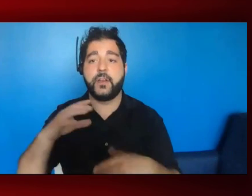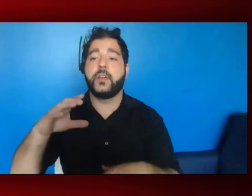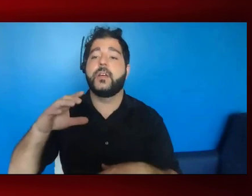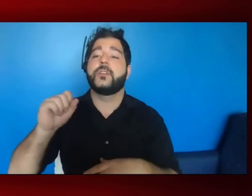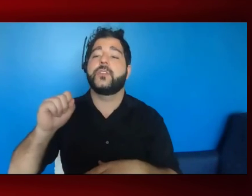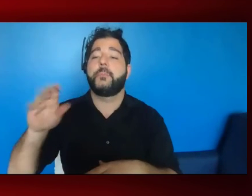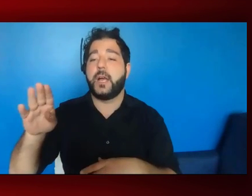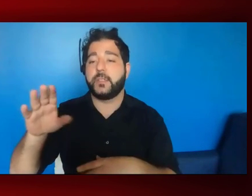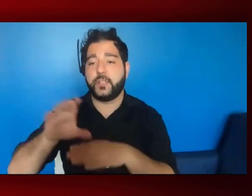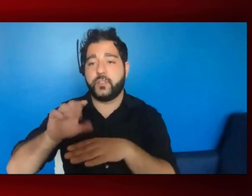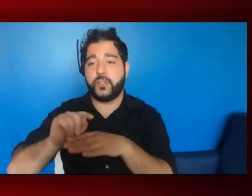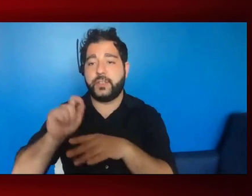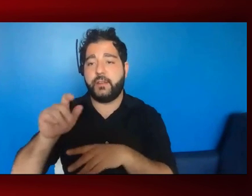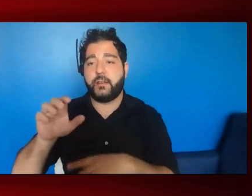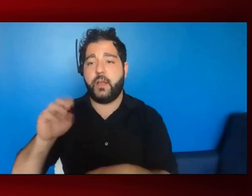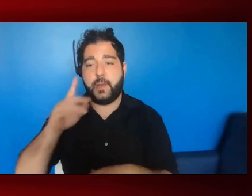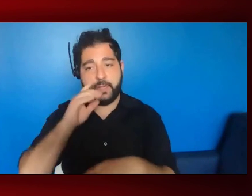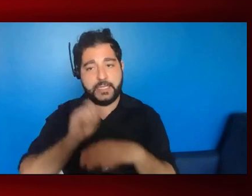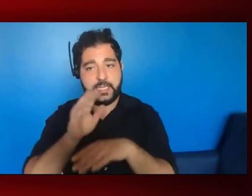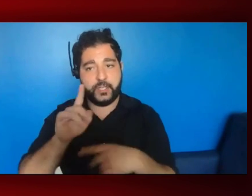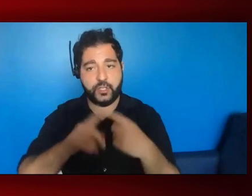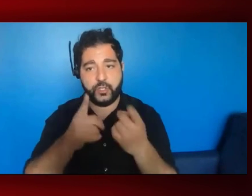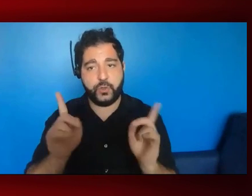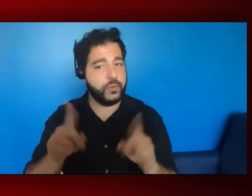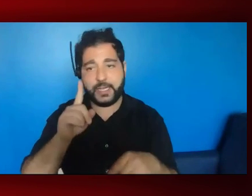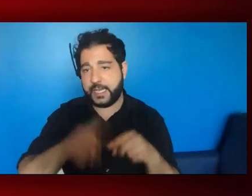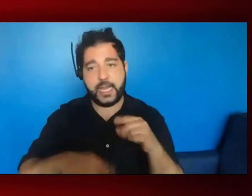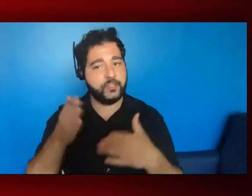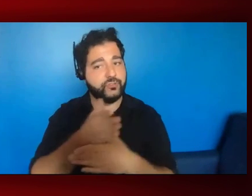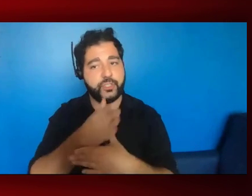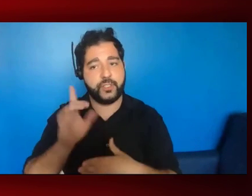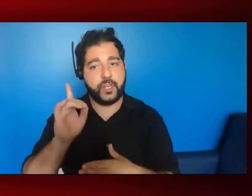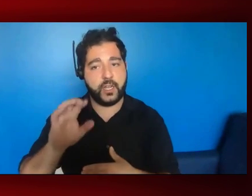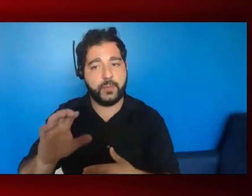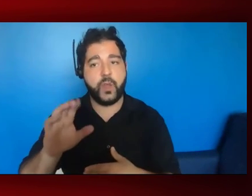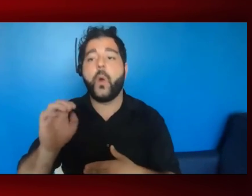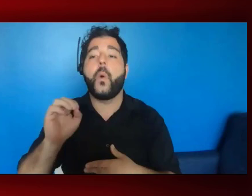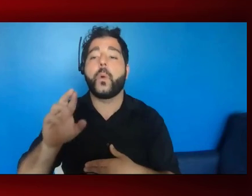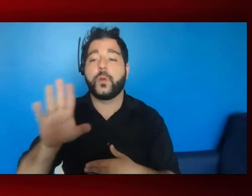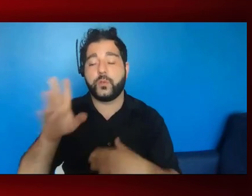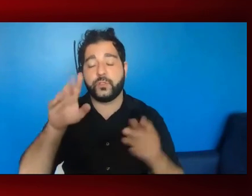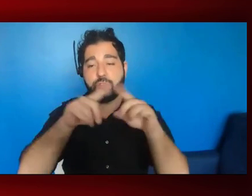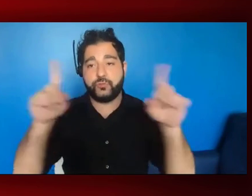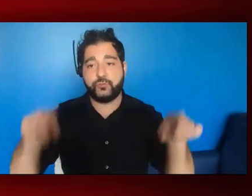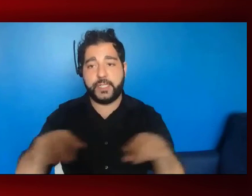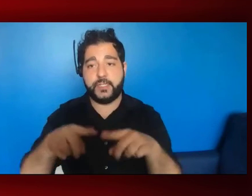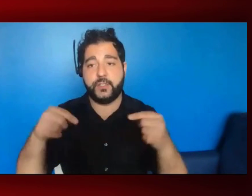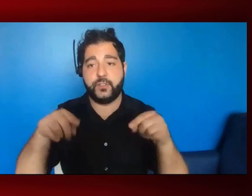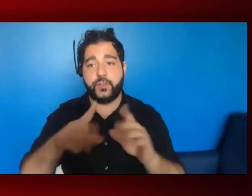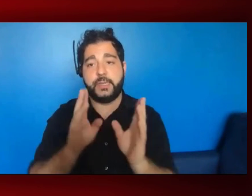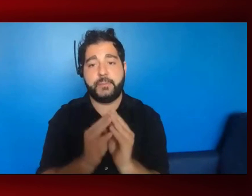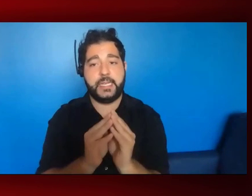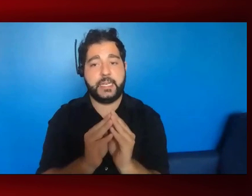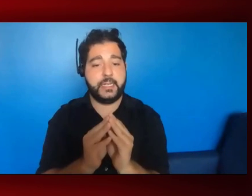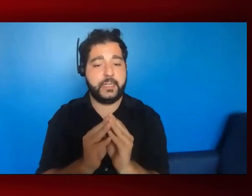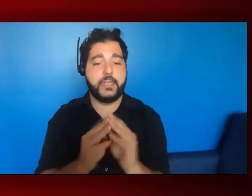kush@soapboxconsulting.com, and I'll send that to you. You cannot share documents or your screen during your meetings. Simple, but